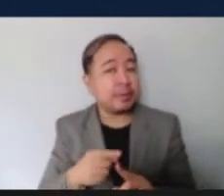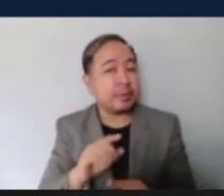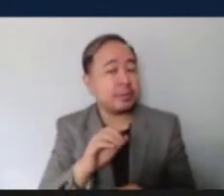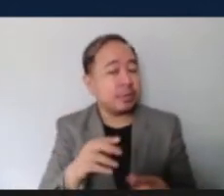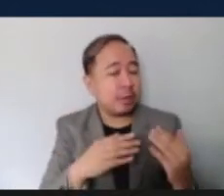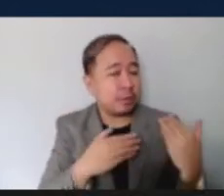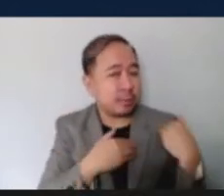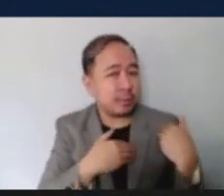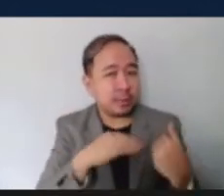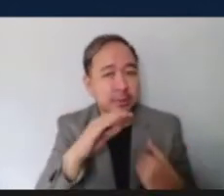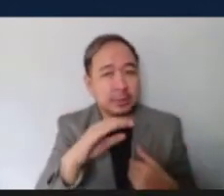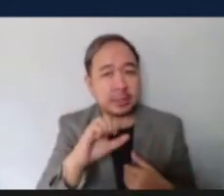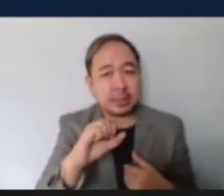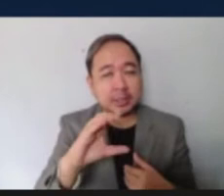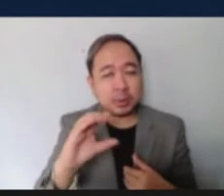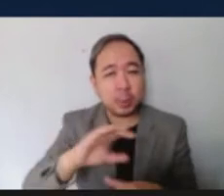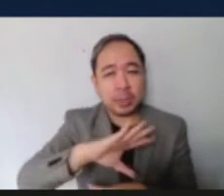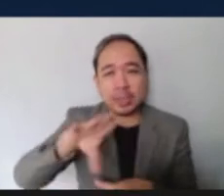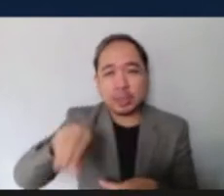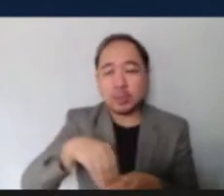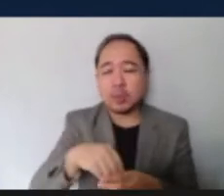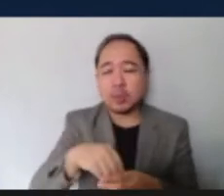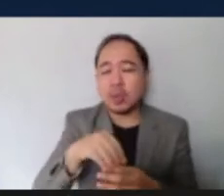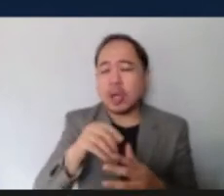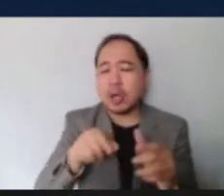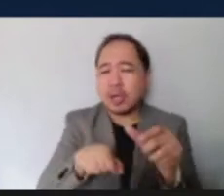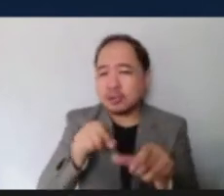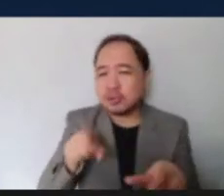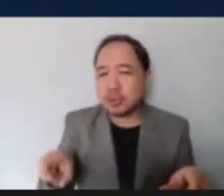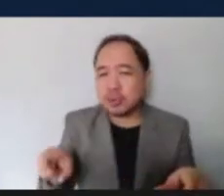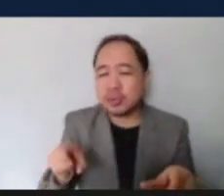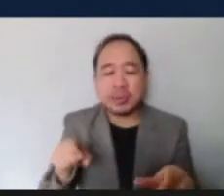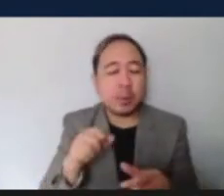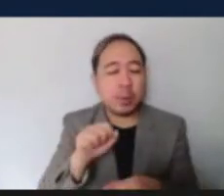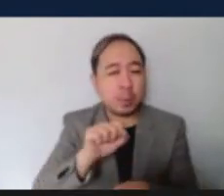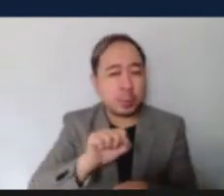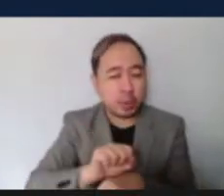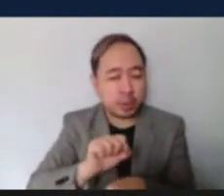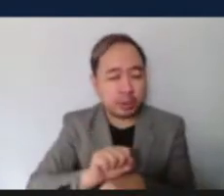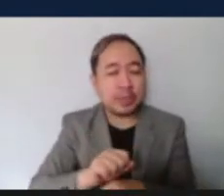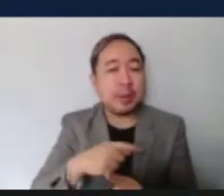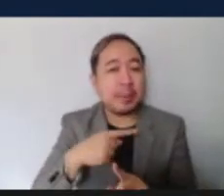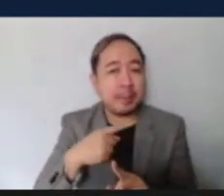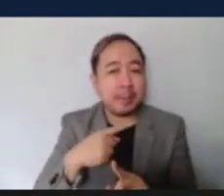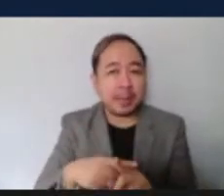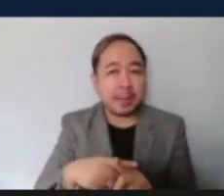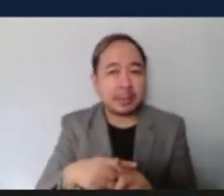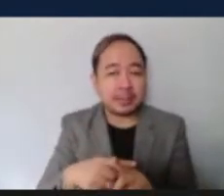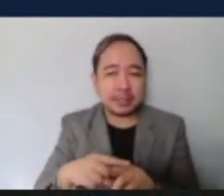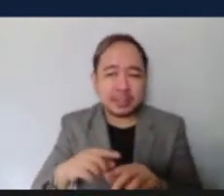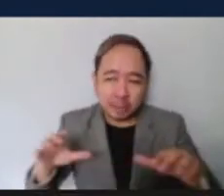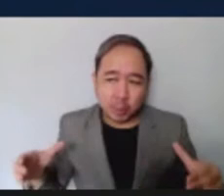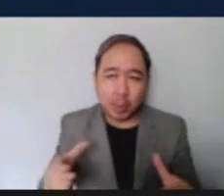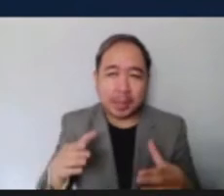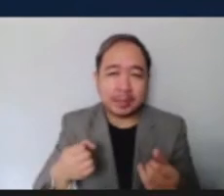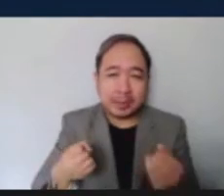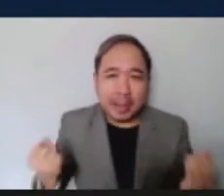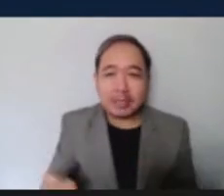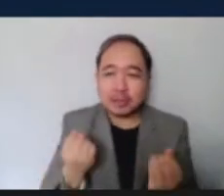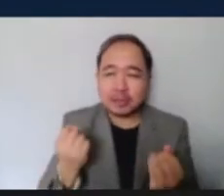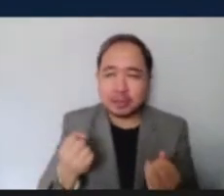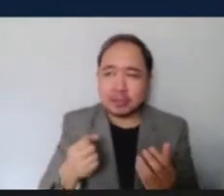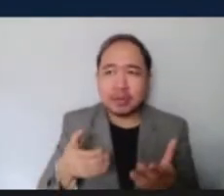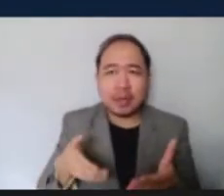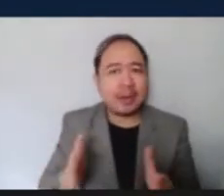including social workers in enhancing cooperation supporting strength and public Collective action and providing a platform for listening to people